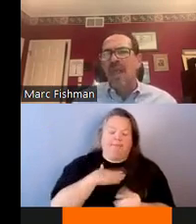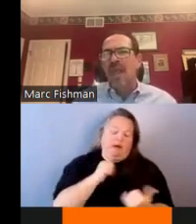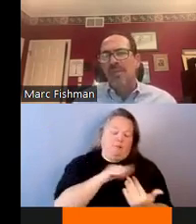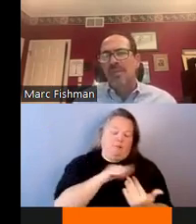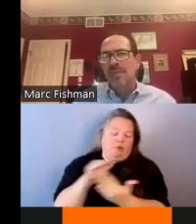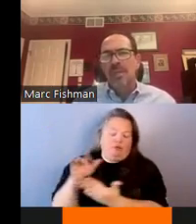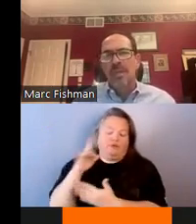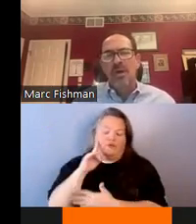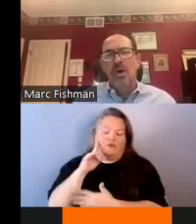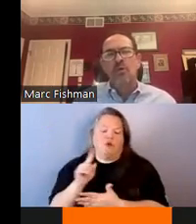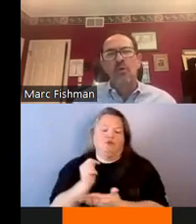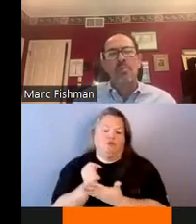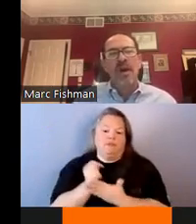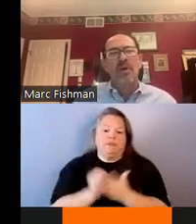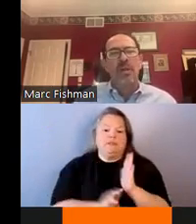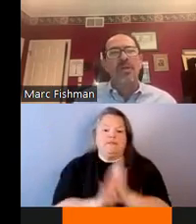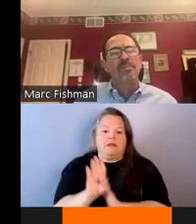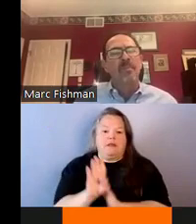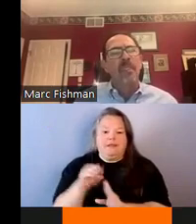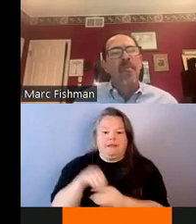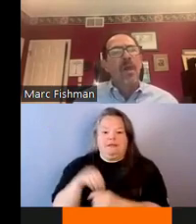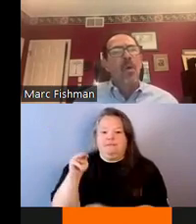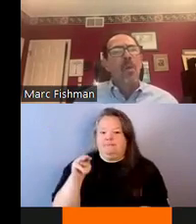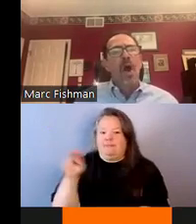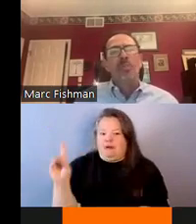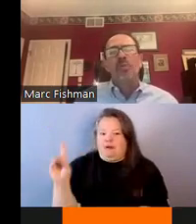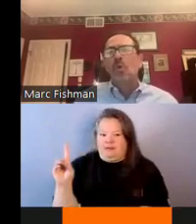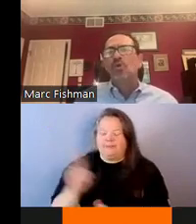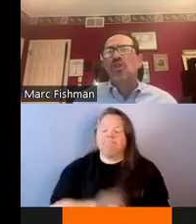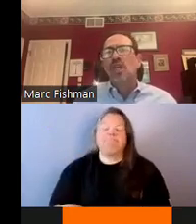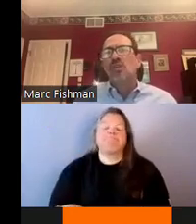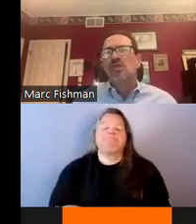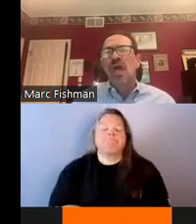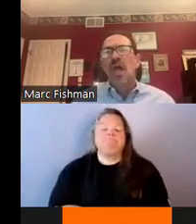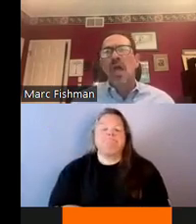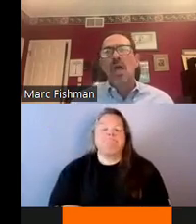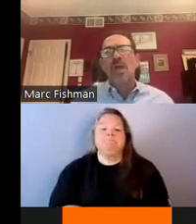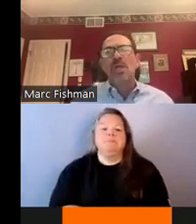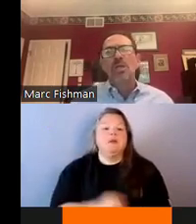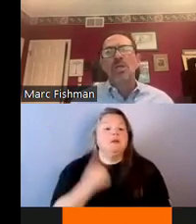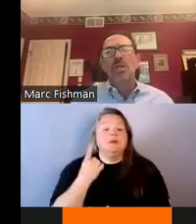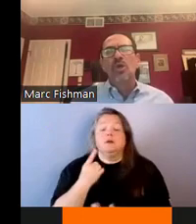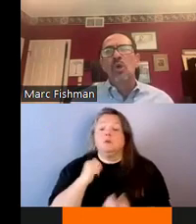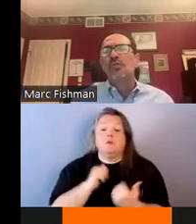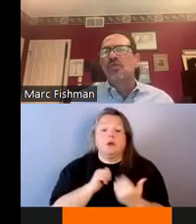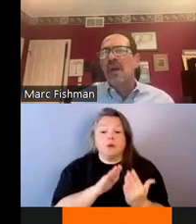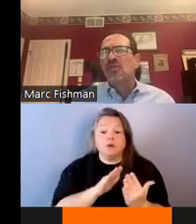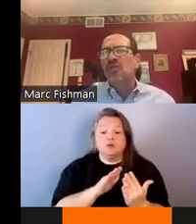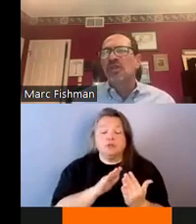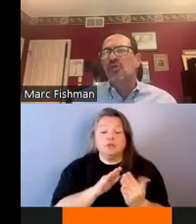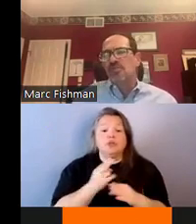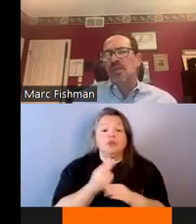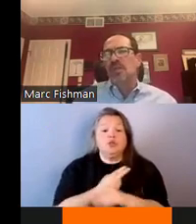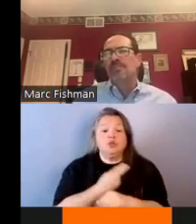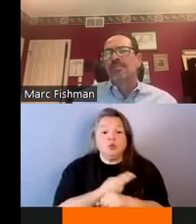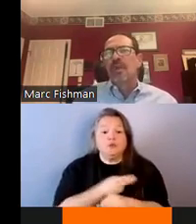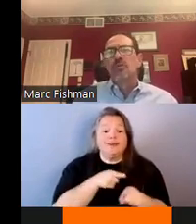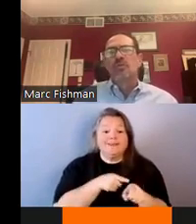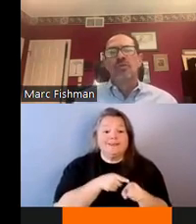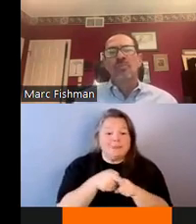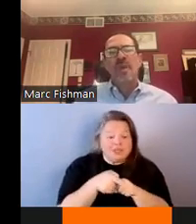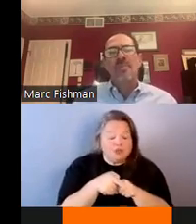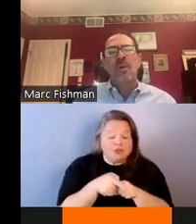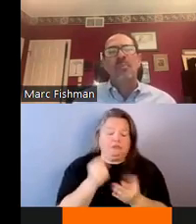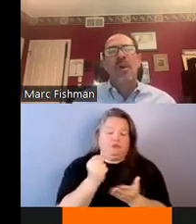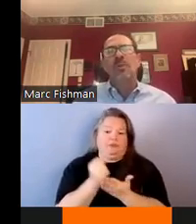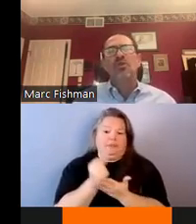treatment development in our group in Maryland. One approach is youth specialty treatment.